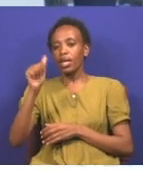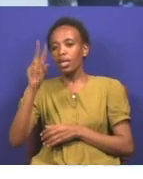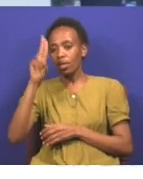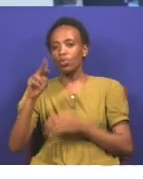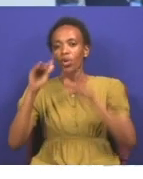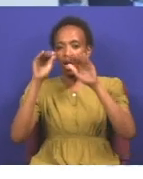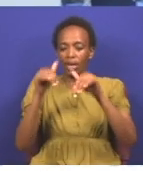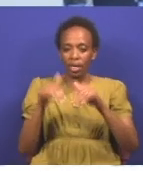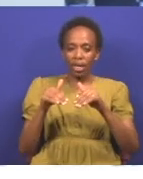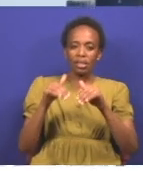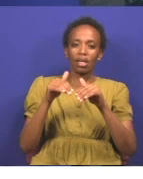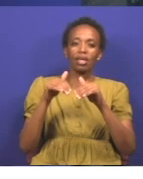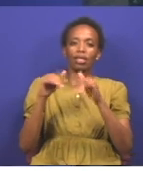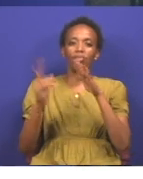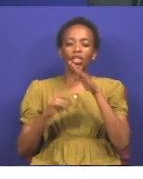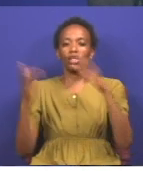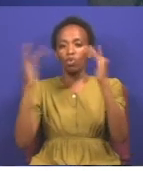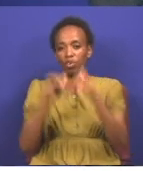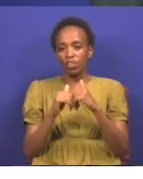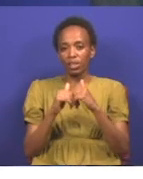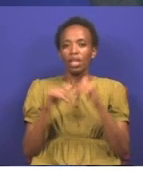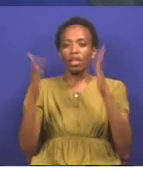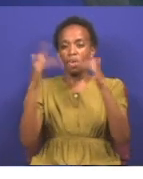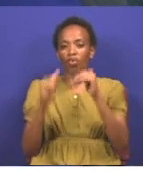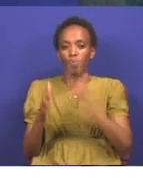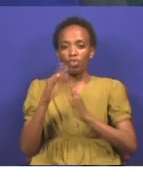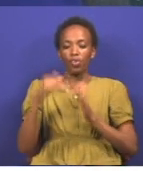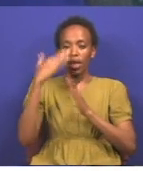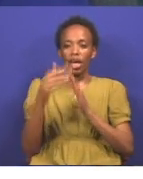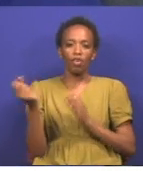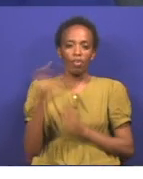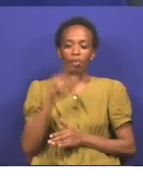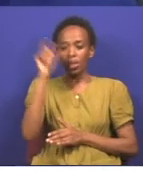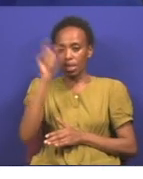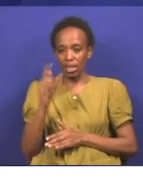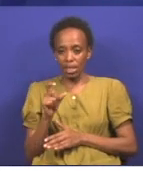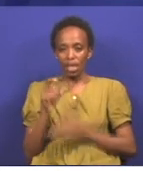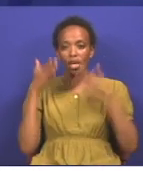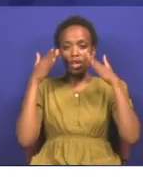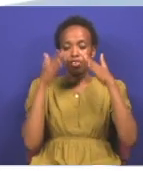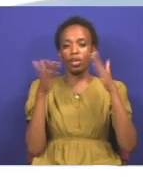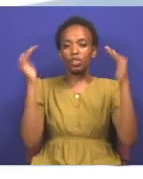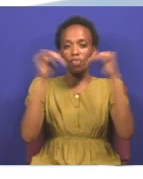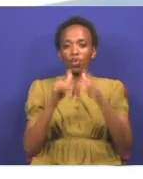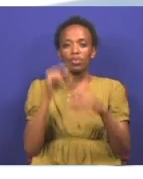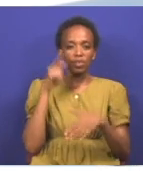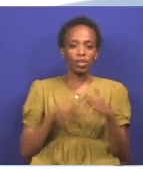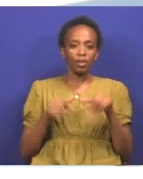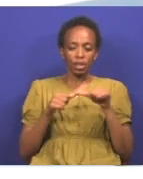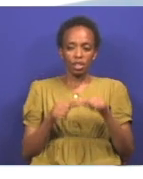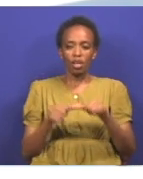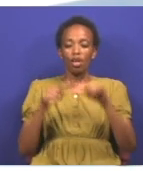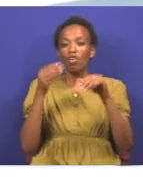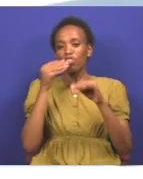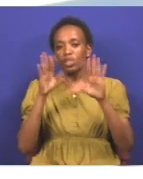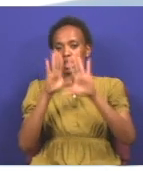Agricultural Ministerial Conference. The conference scheduled for the end of this month in Rome, Italy. The focus of the conference will be resilient food systems